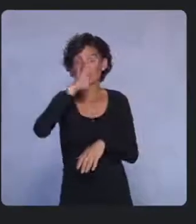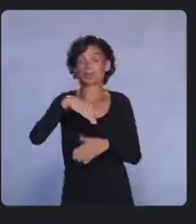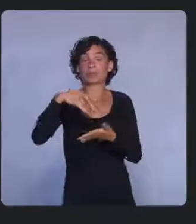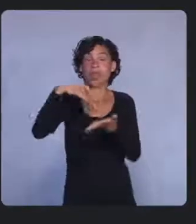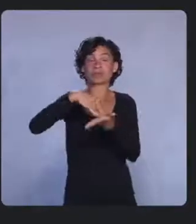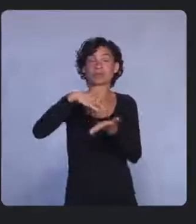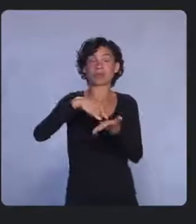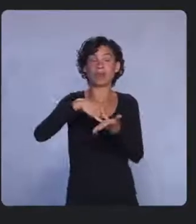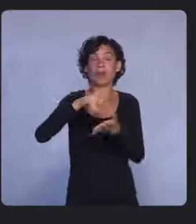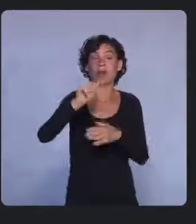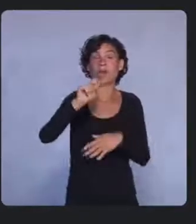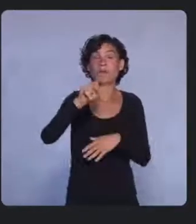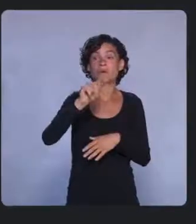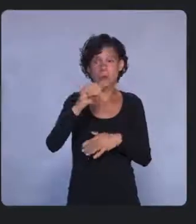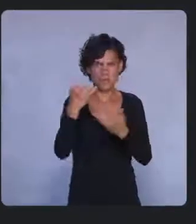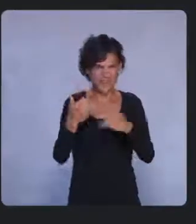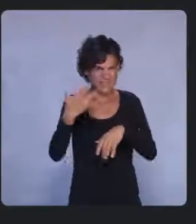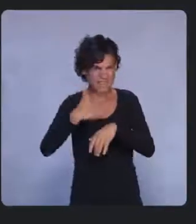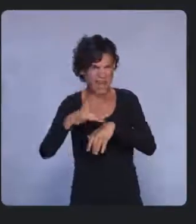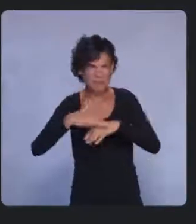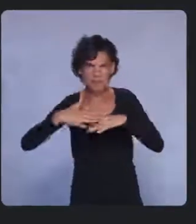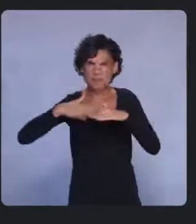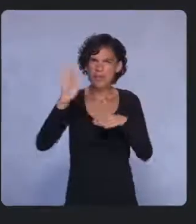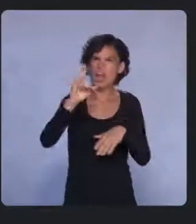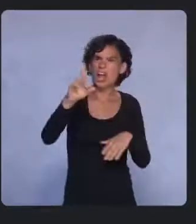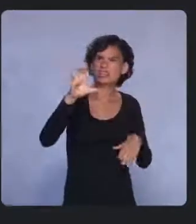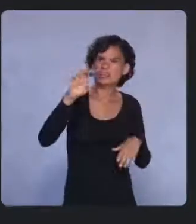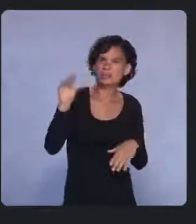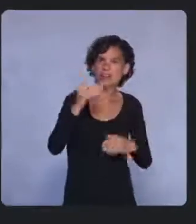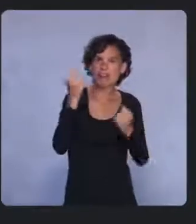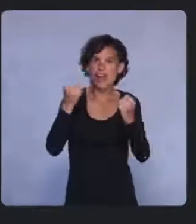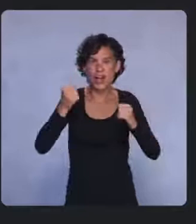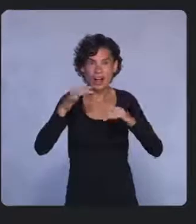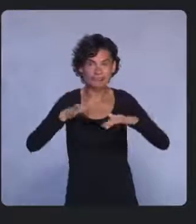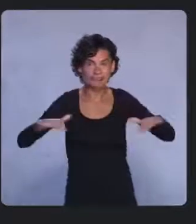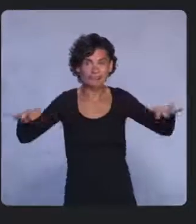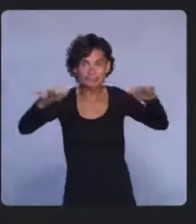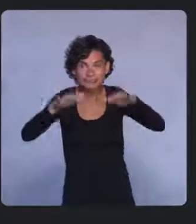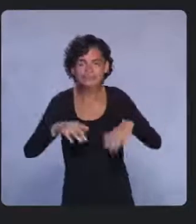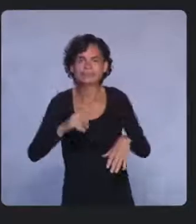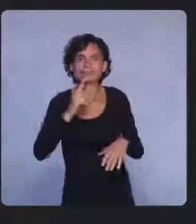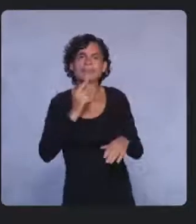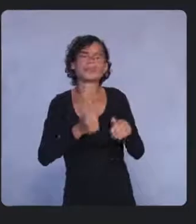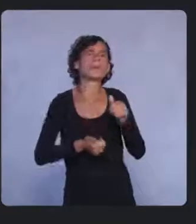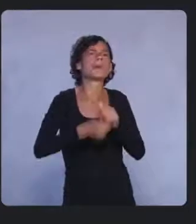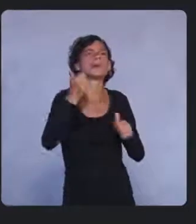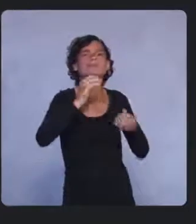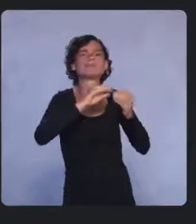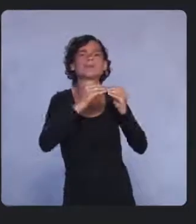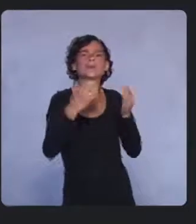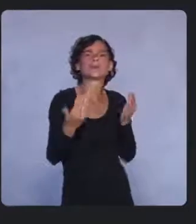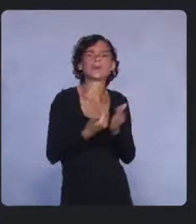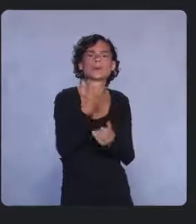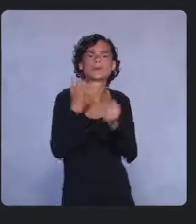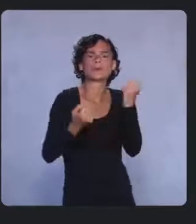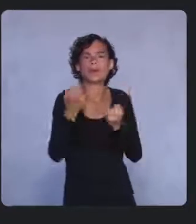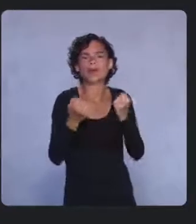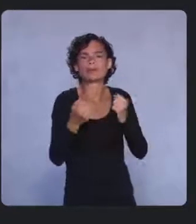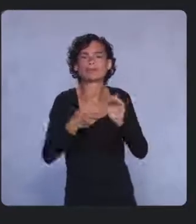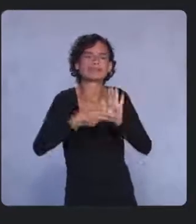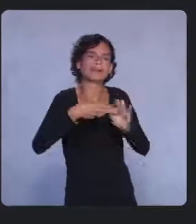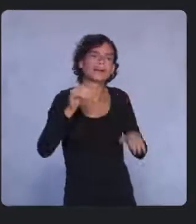is available in more than 100 million cars. And the vast majority of new vehicles from loved brands like